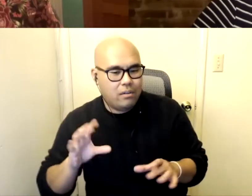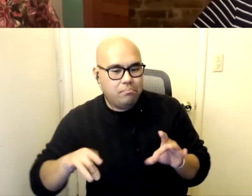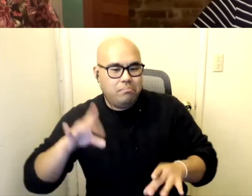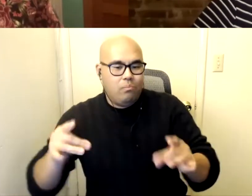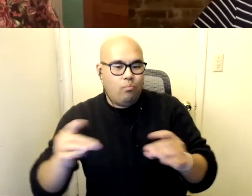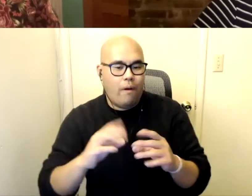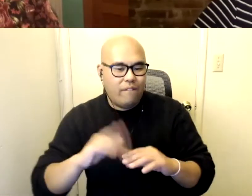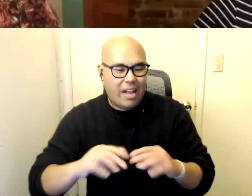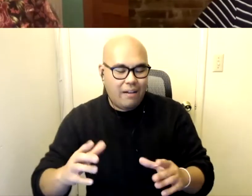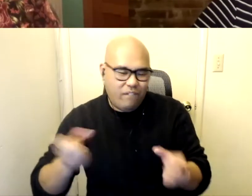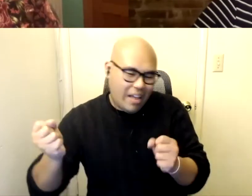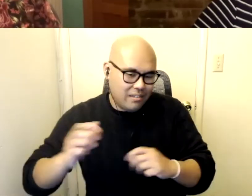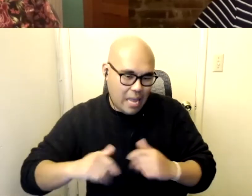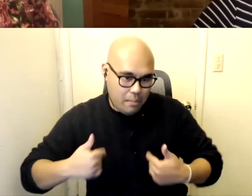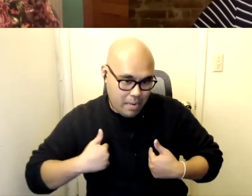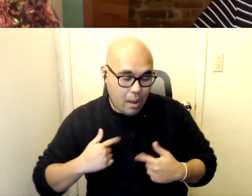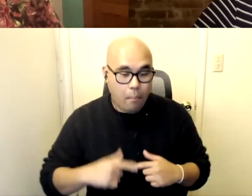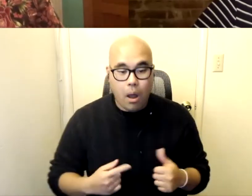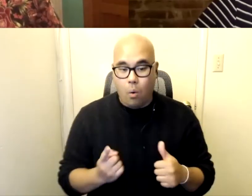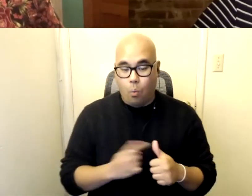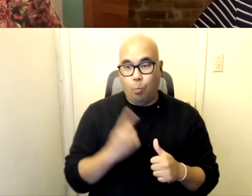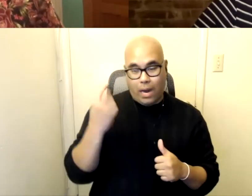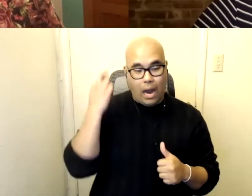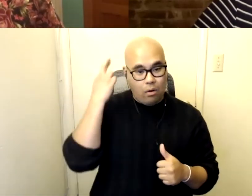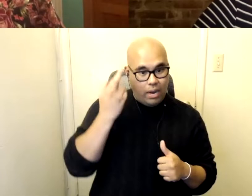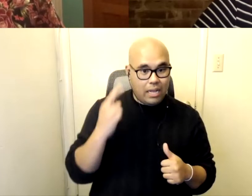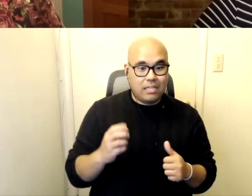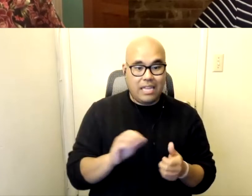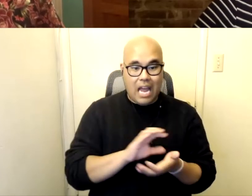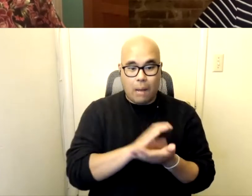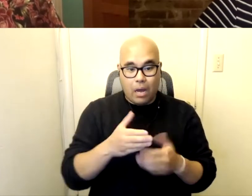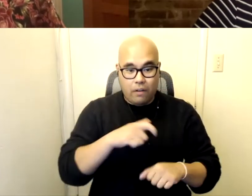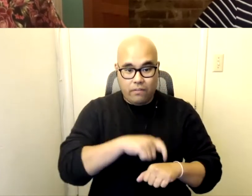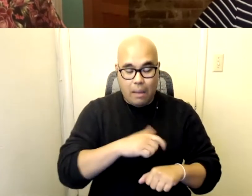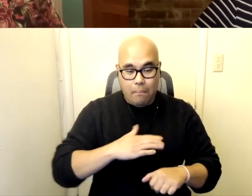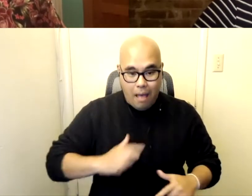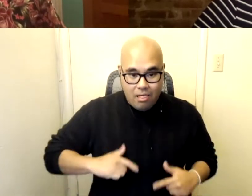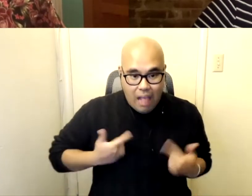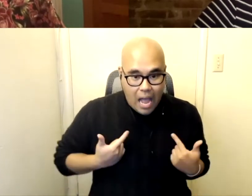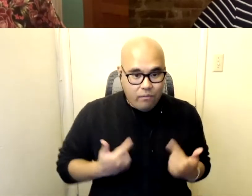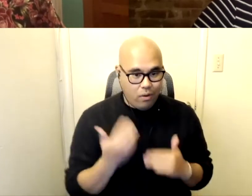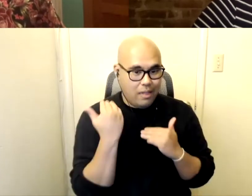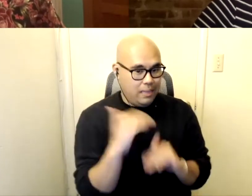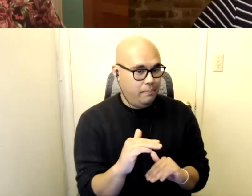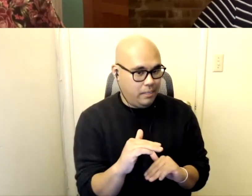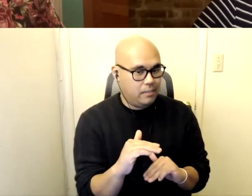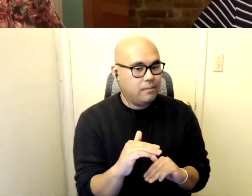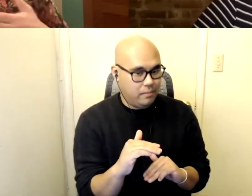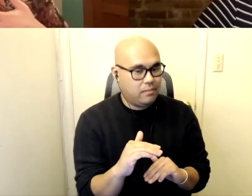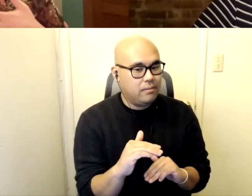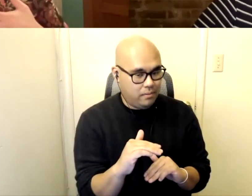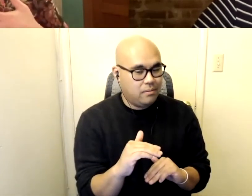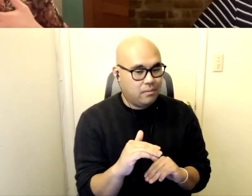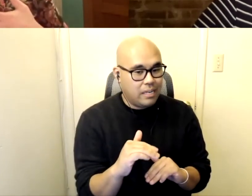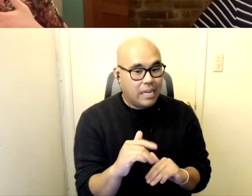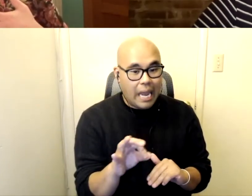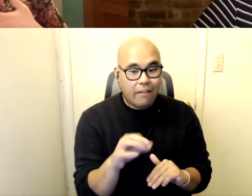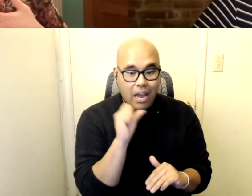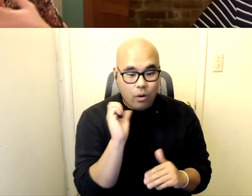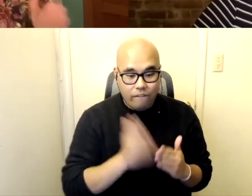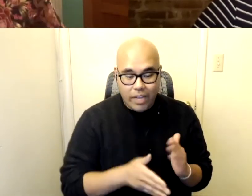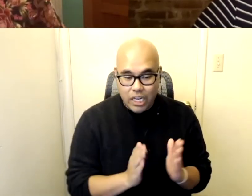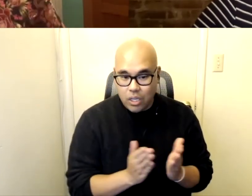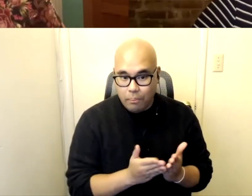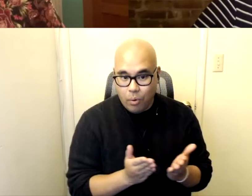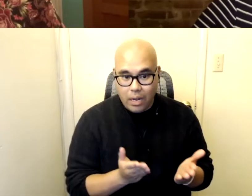me. One is I realized that the amount of time in my life was finite. At some point, I realized that if I did not finish the book,